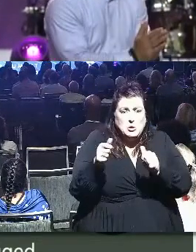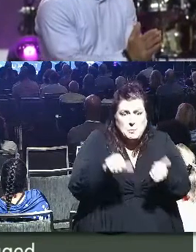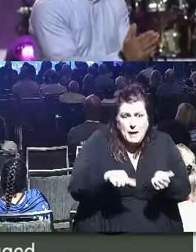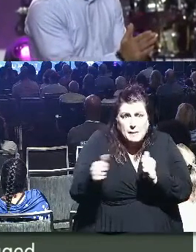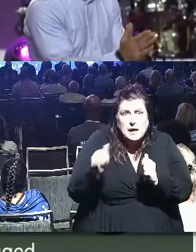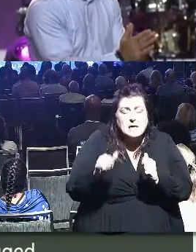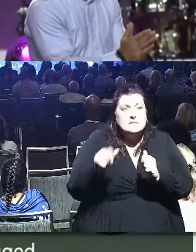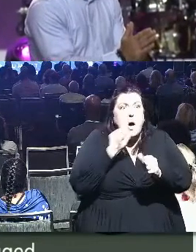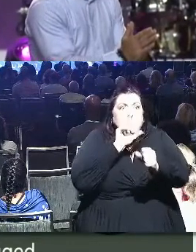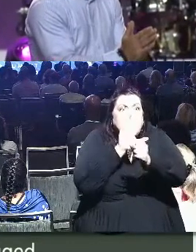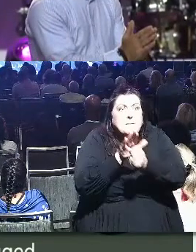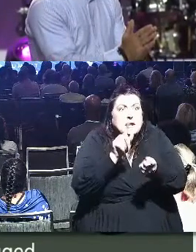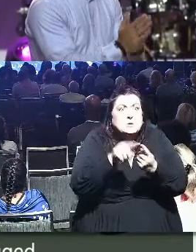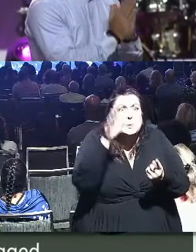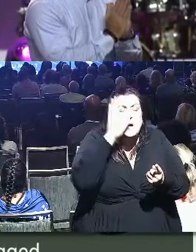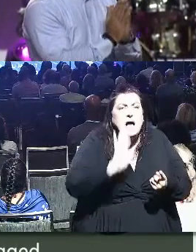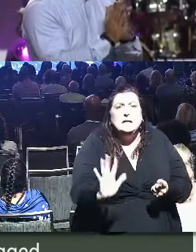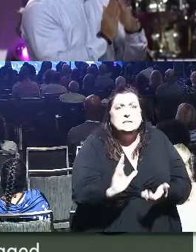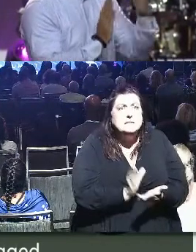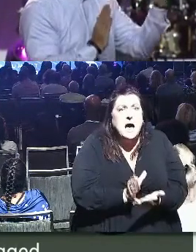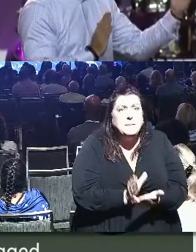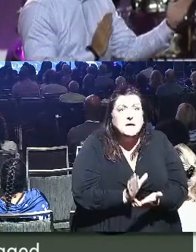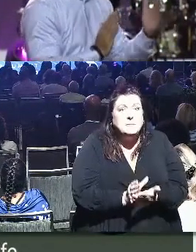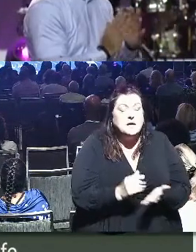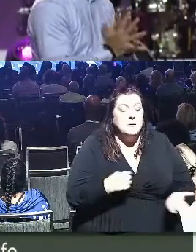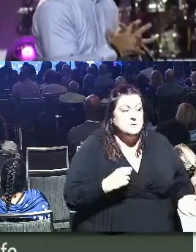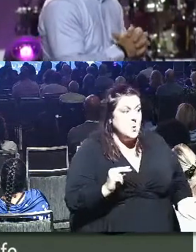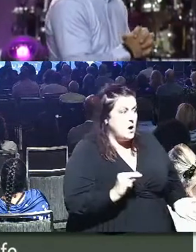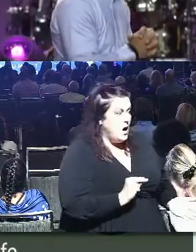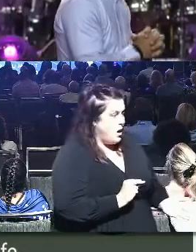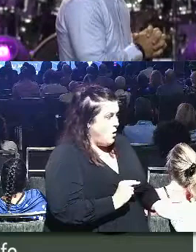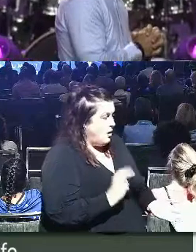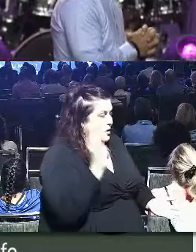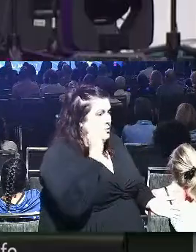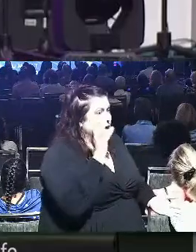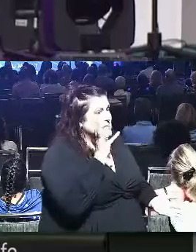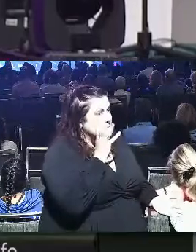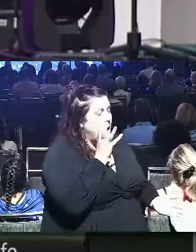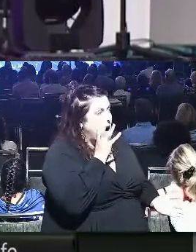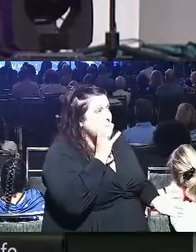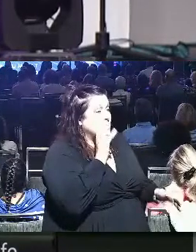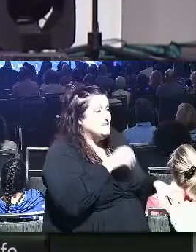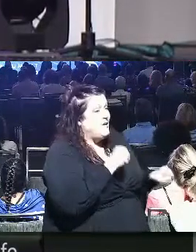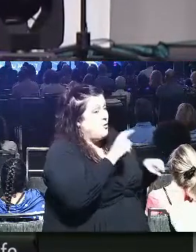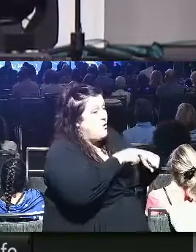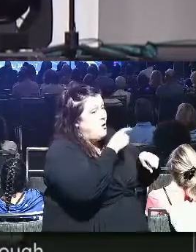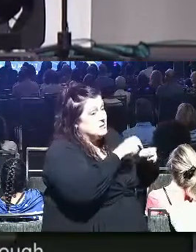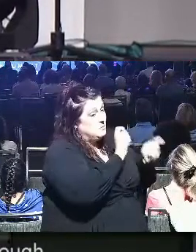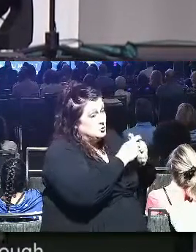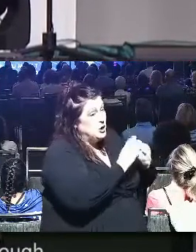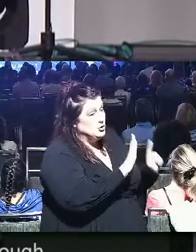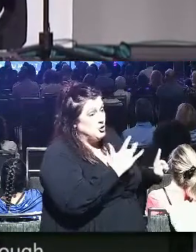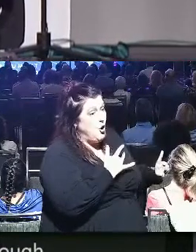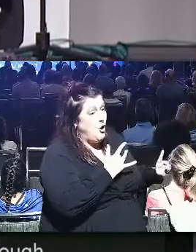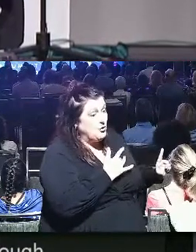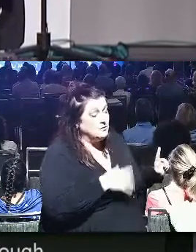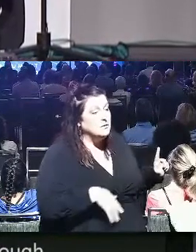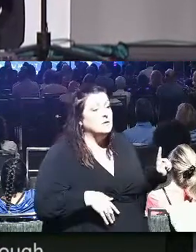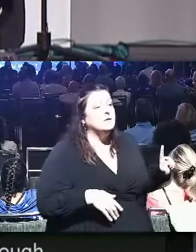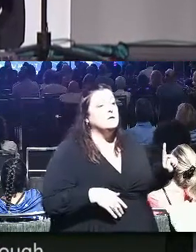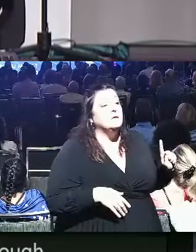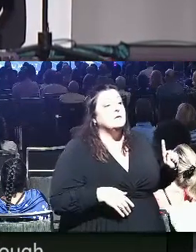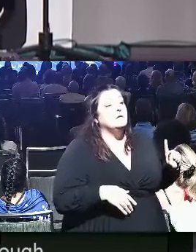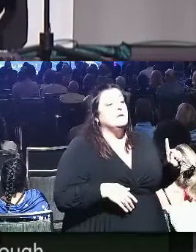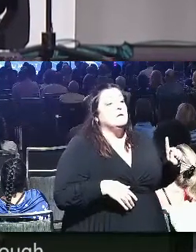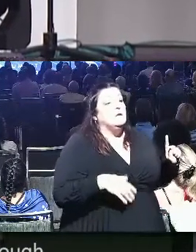your life. And so then I knew the journey was going to be long. But through a series of different events, my mom began to open